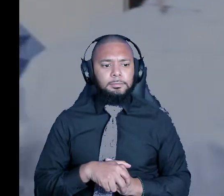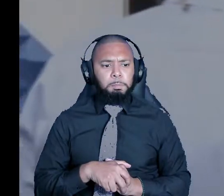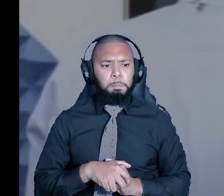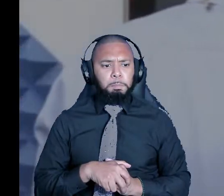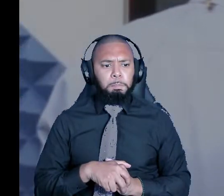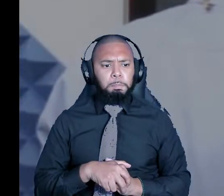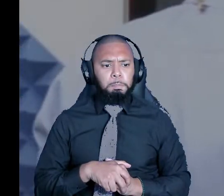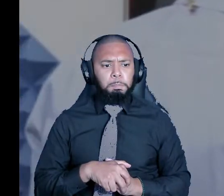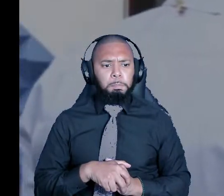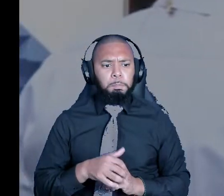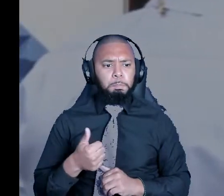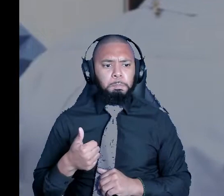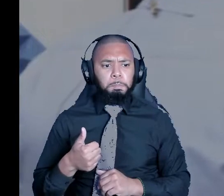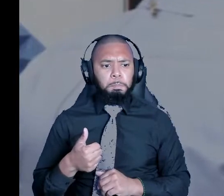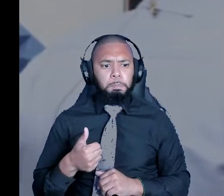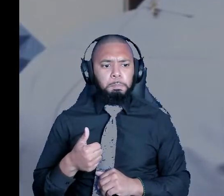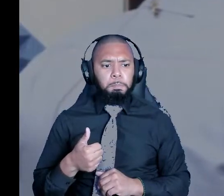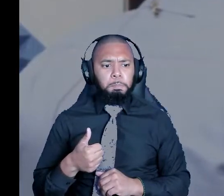Excellent.